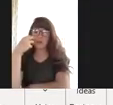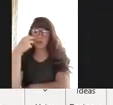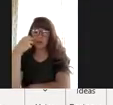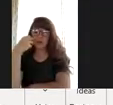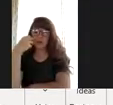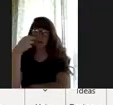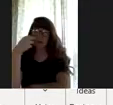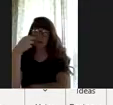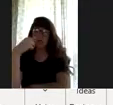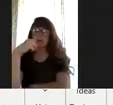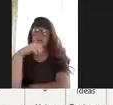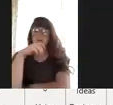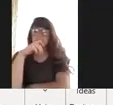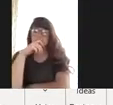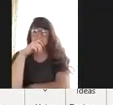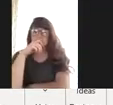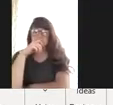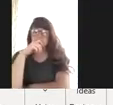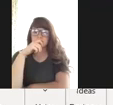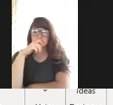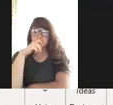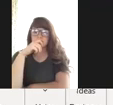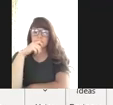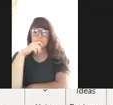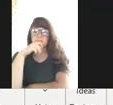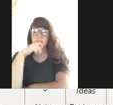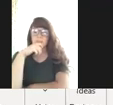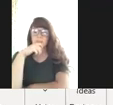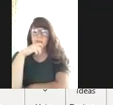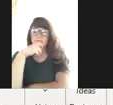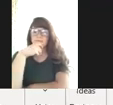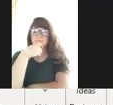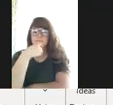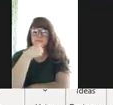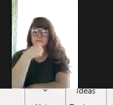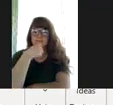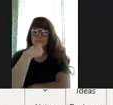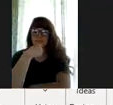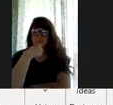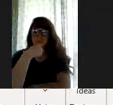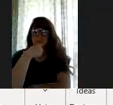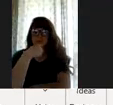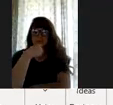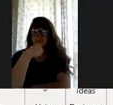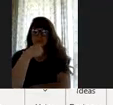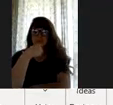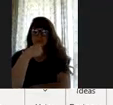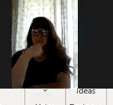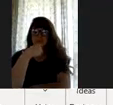know, that we've been teaching the girls, Position Experience Ultimate, and thinking about how these relate to that.